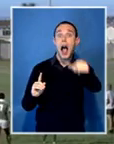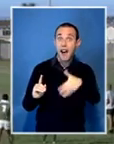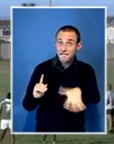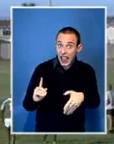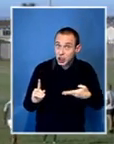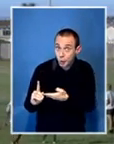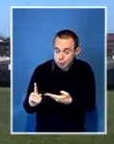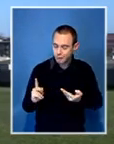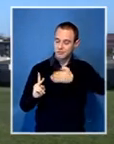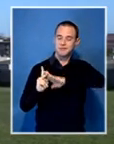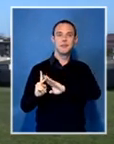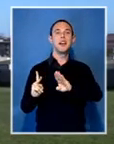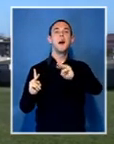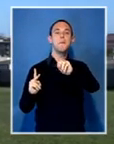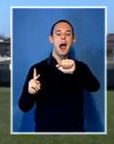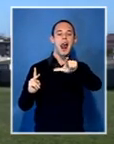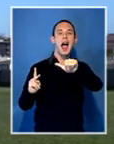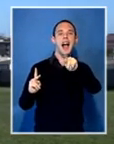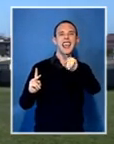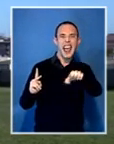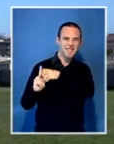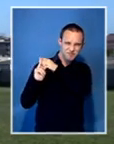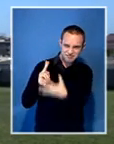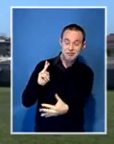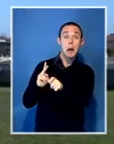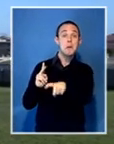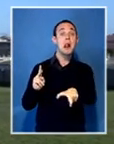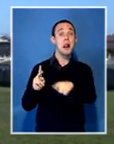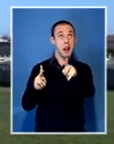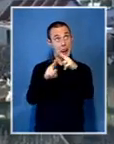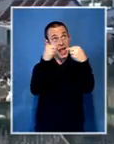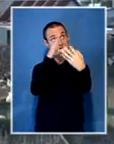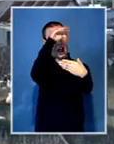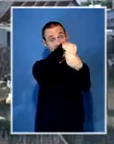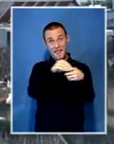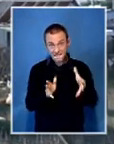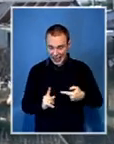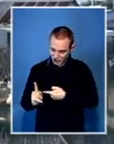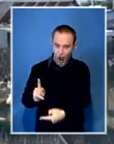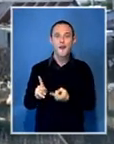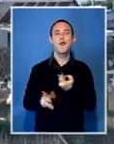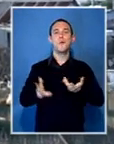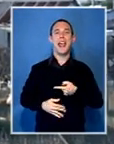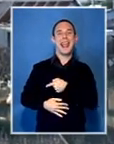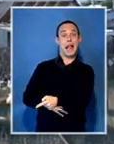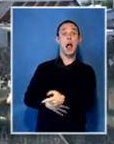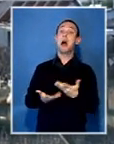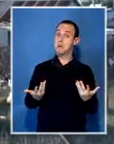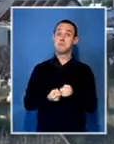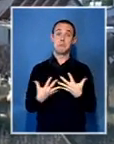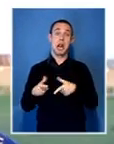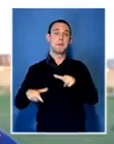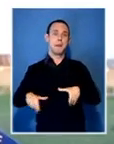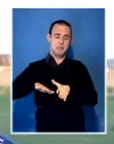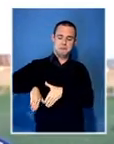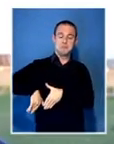Stick, Lucky Mange and many more. The team, however, still faces financial challenges in a previously disadvantaged